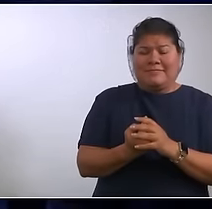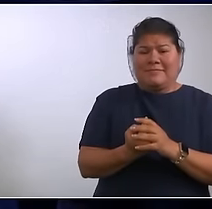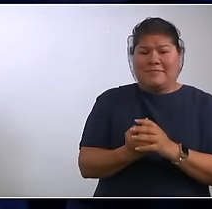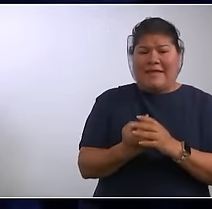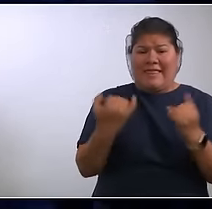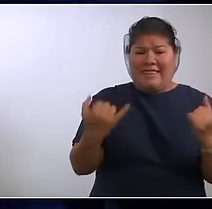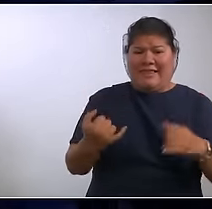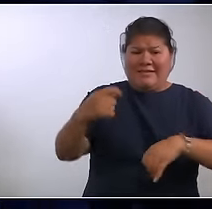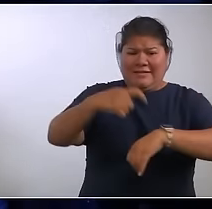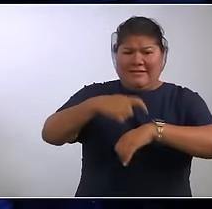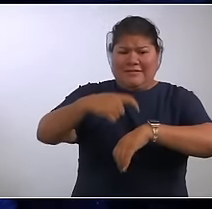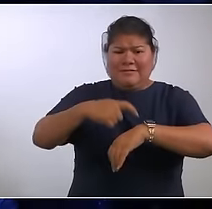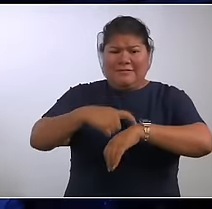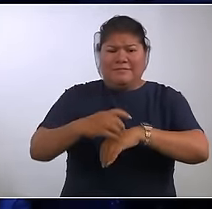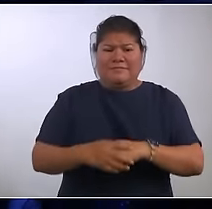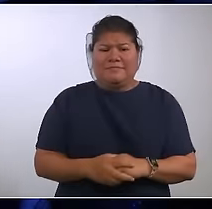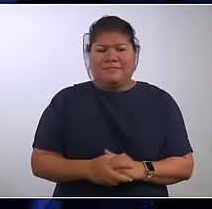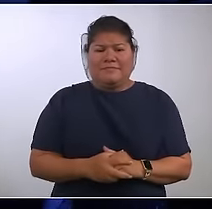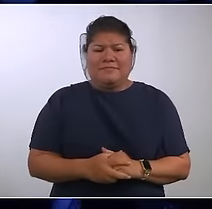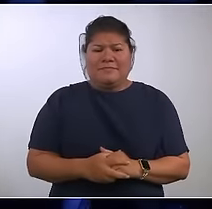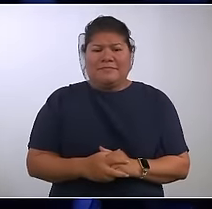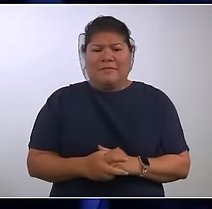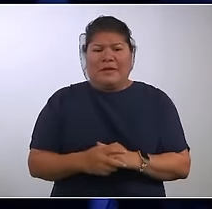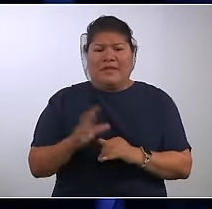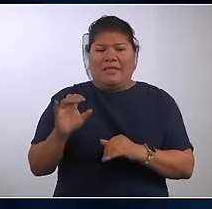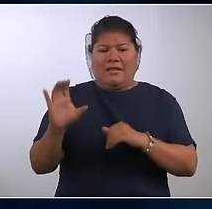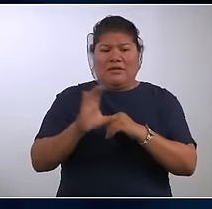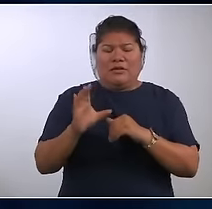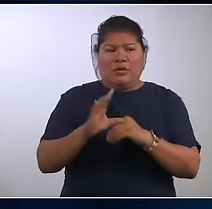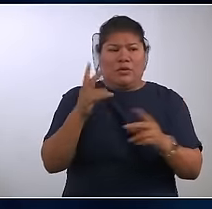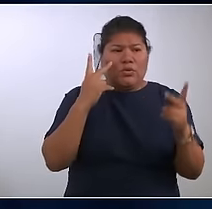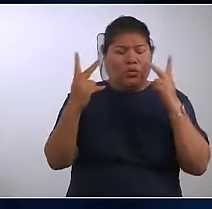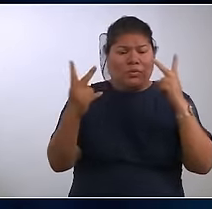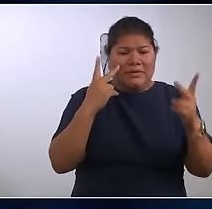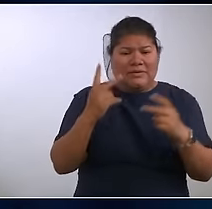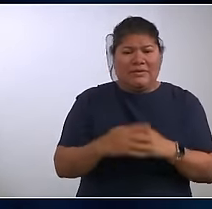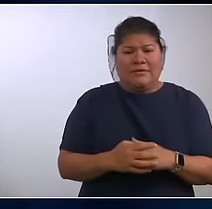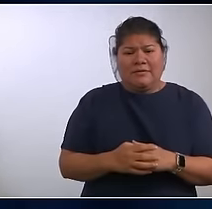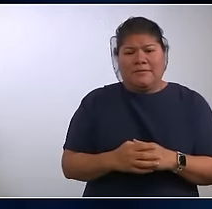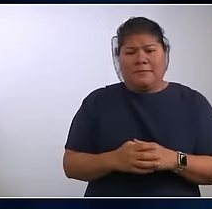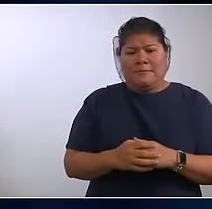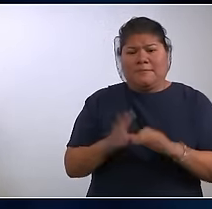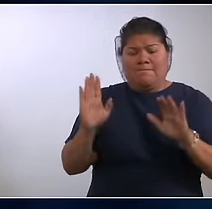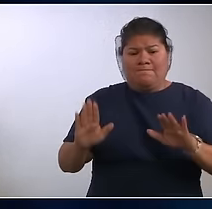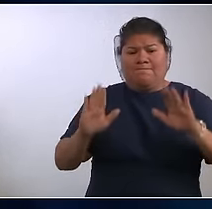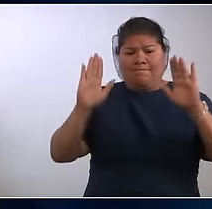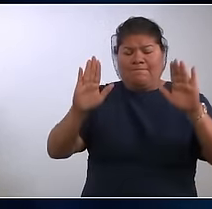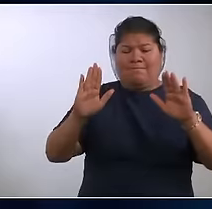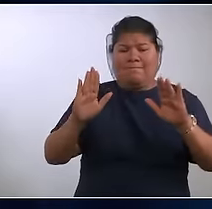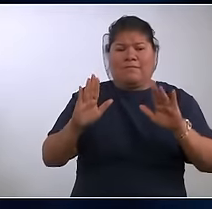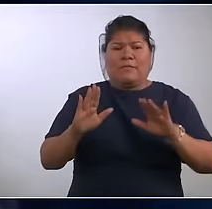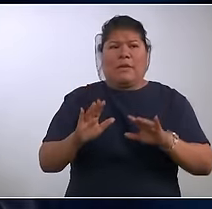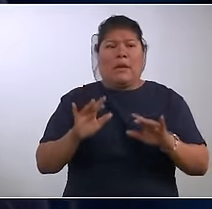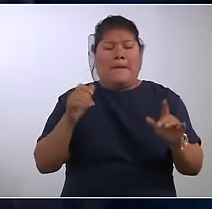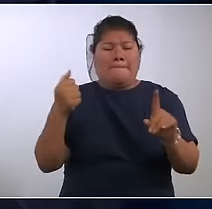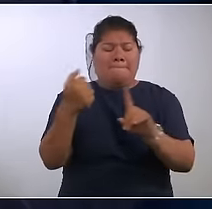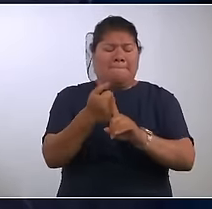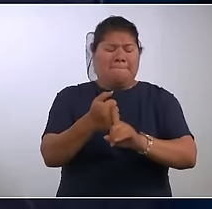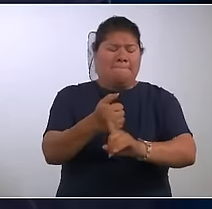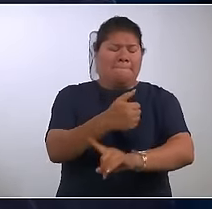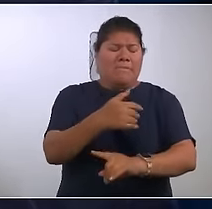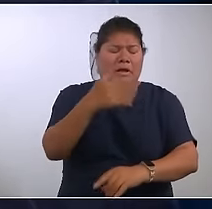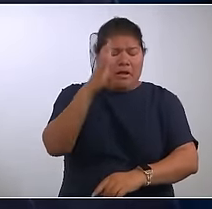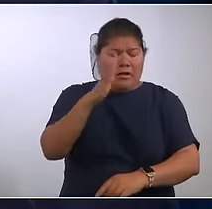es el momento. This is the moment. En que la iglesia verá. That the church will see. Este grande mover de Dios. This